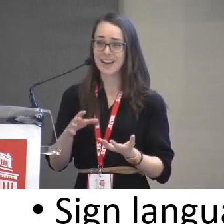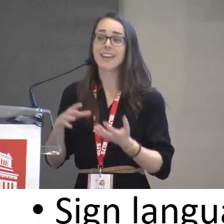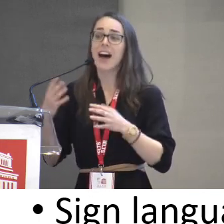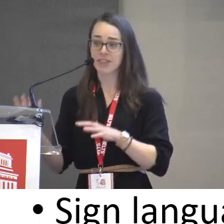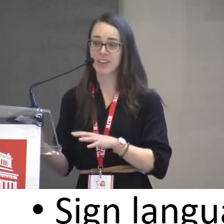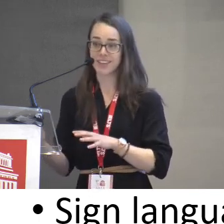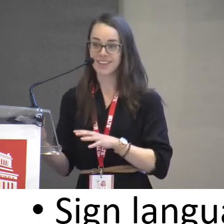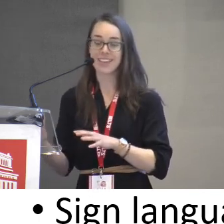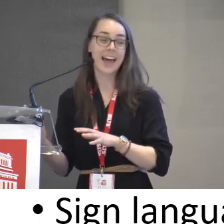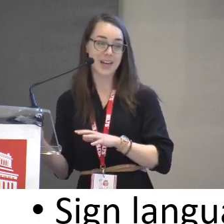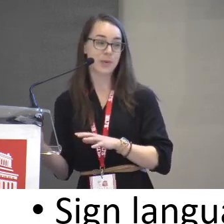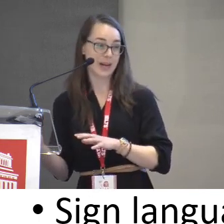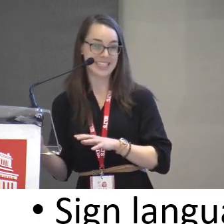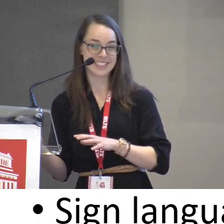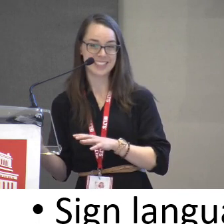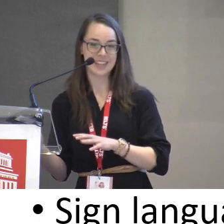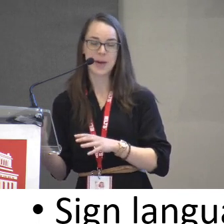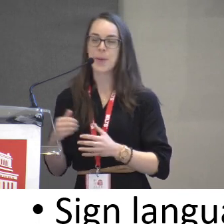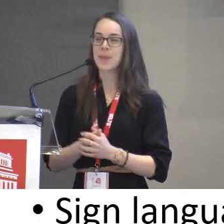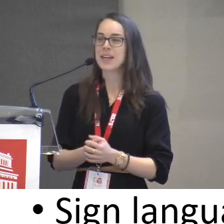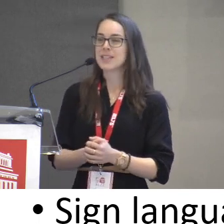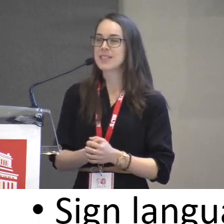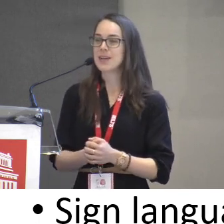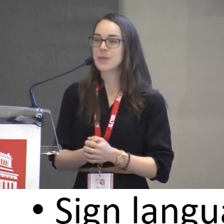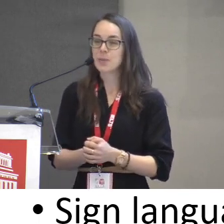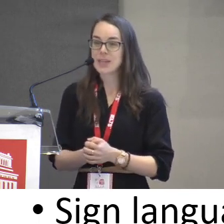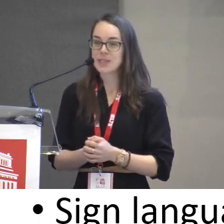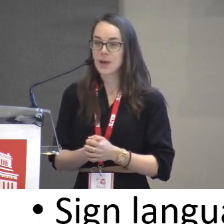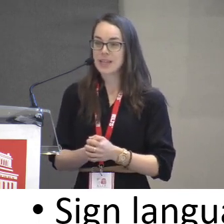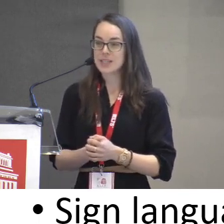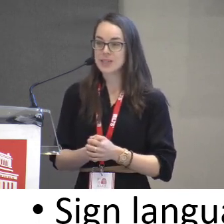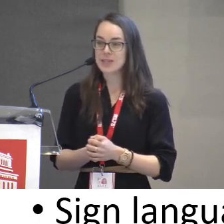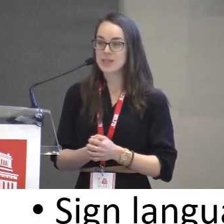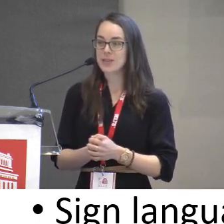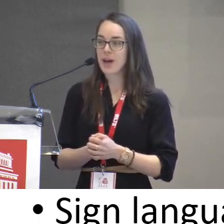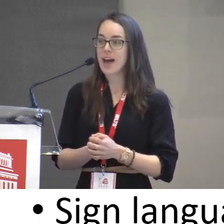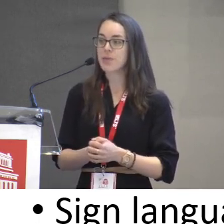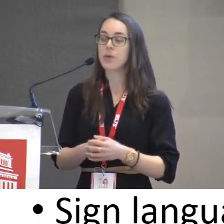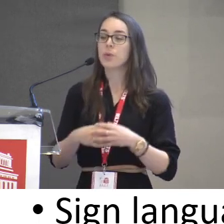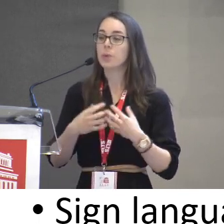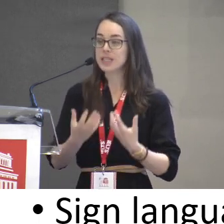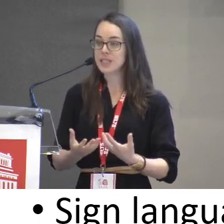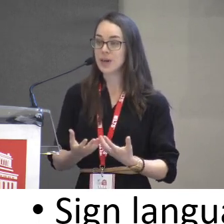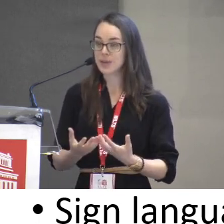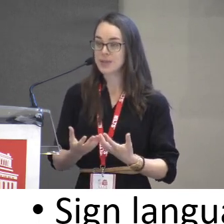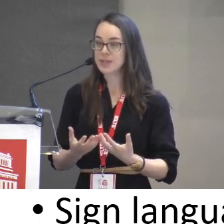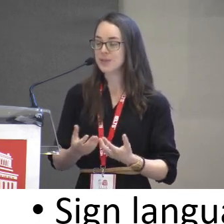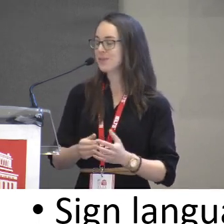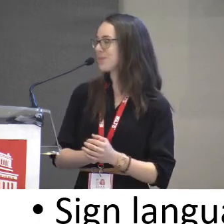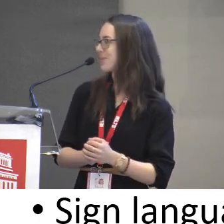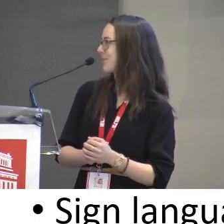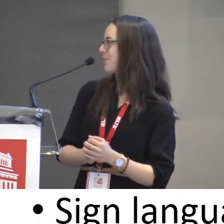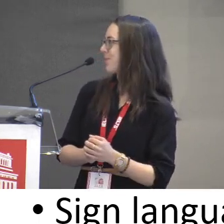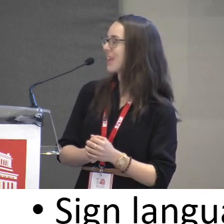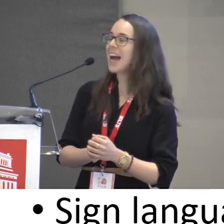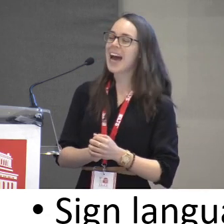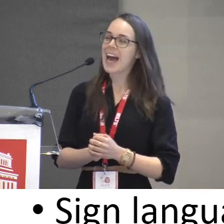in another language. So the best way is to have videos